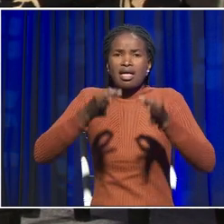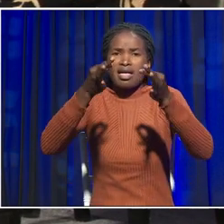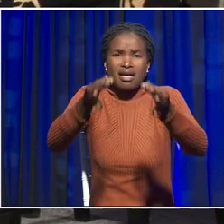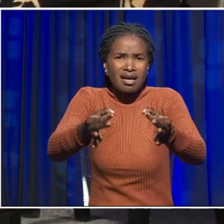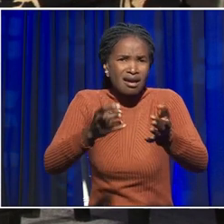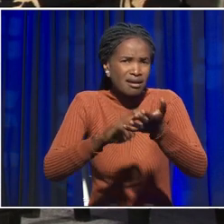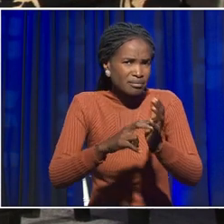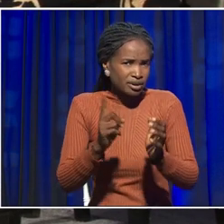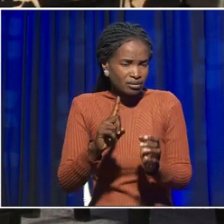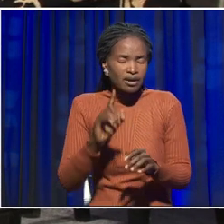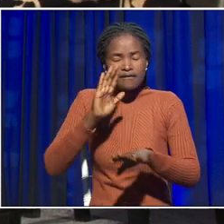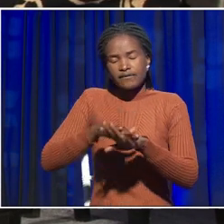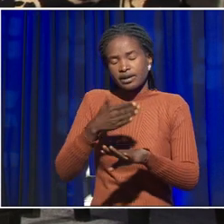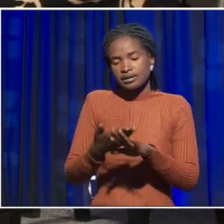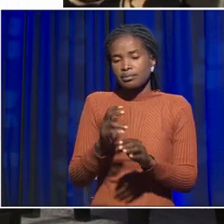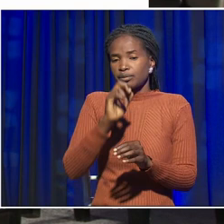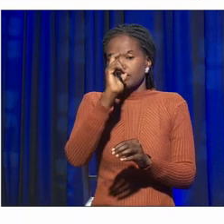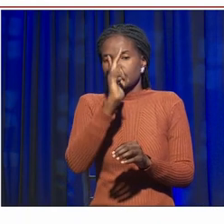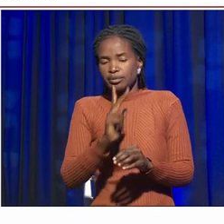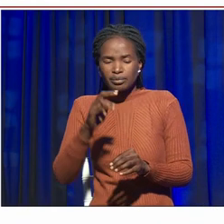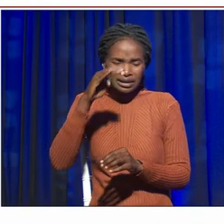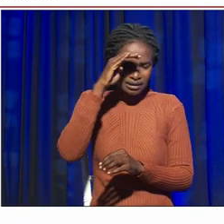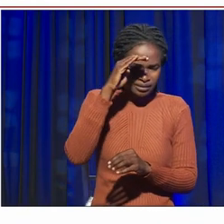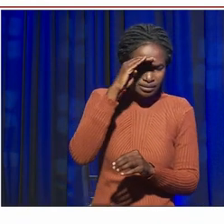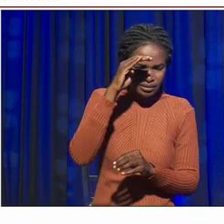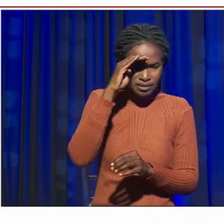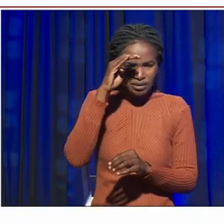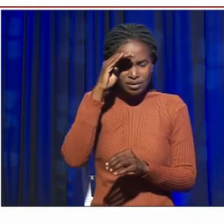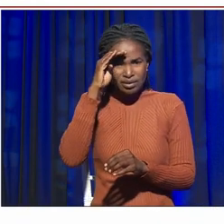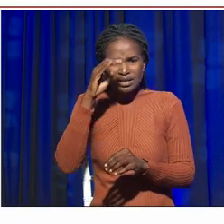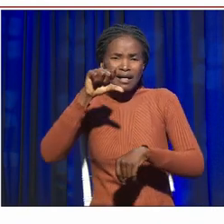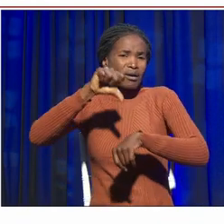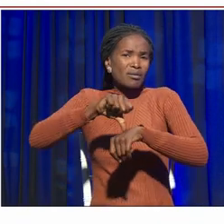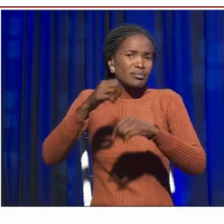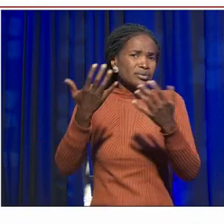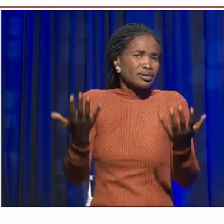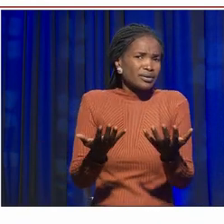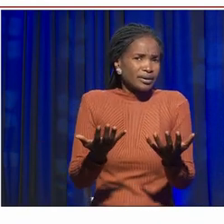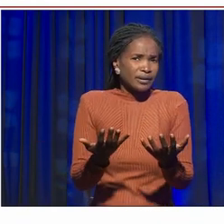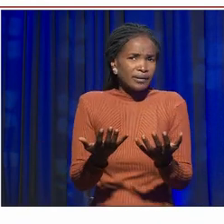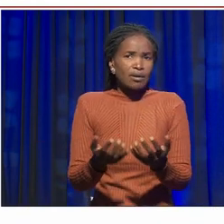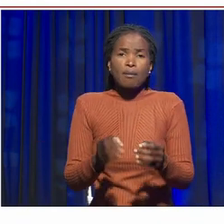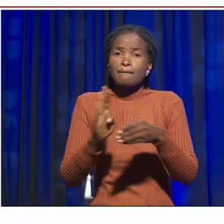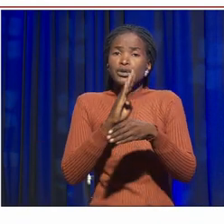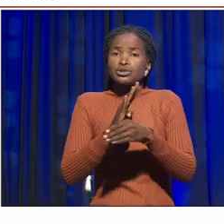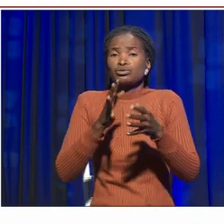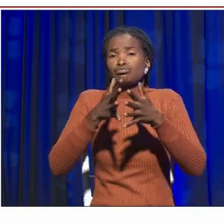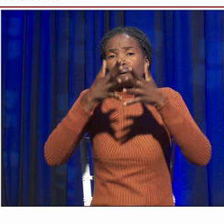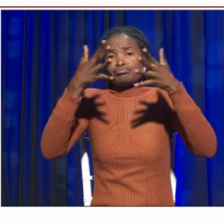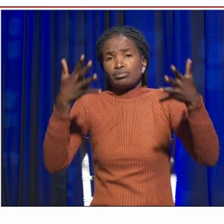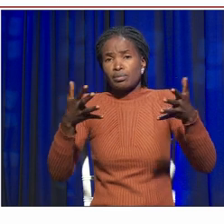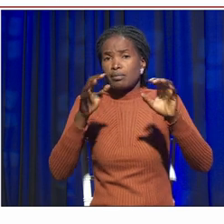when trying to dig out those infamous cases of huge giants in